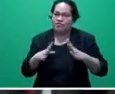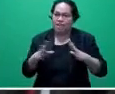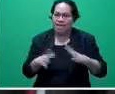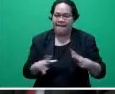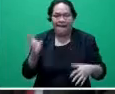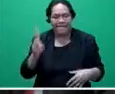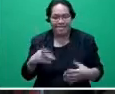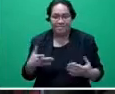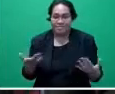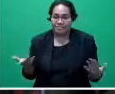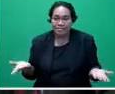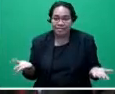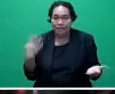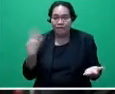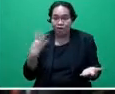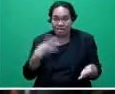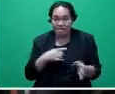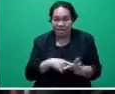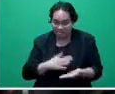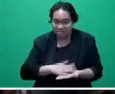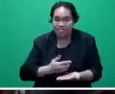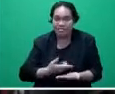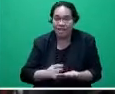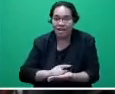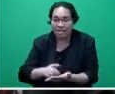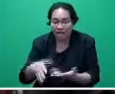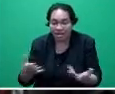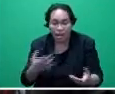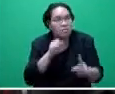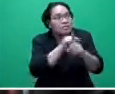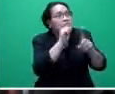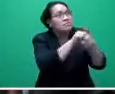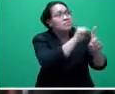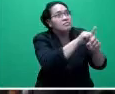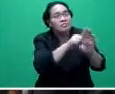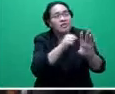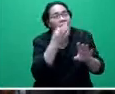again. Well, 14 years later, we're knocking on doors of financial doom.